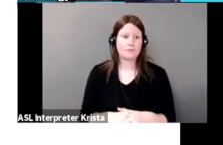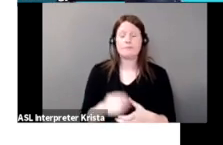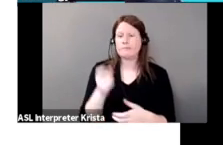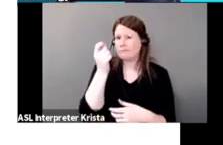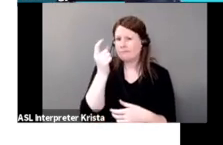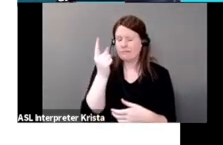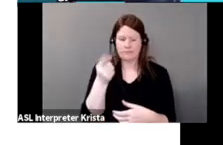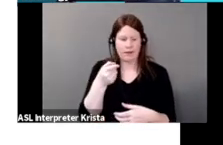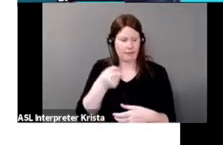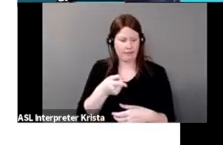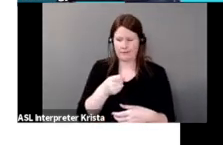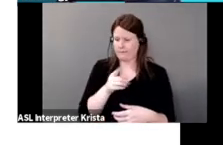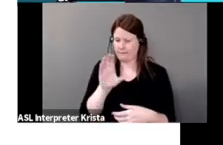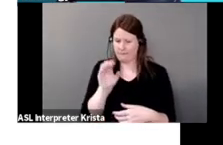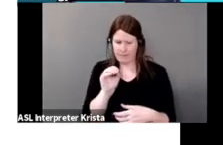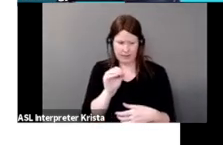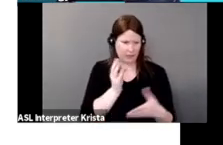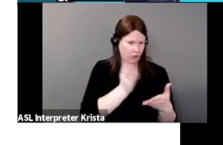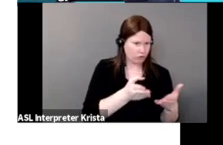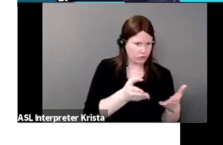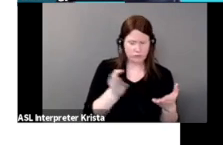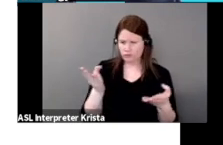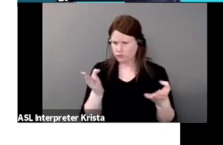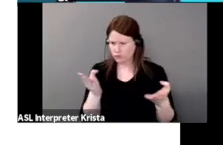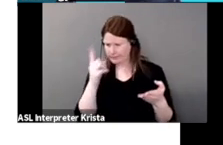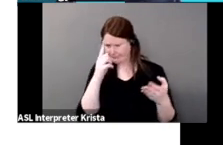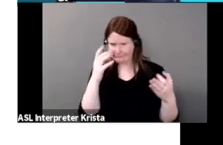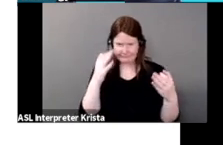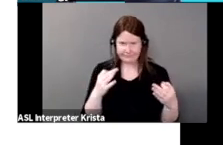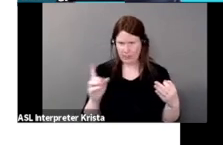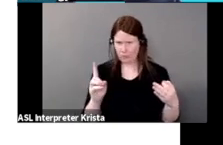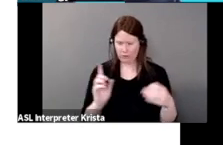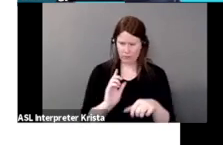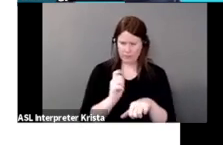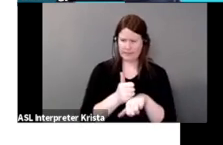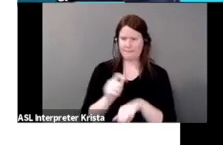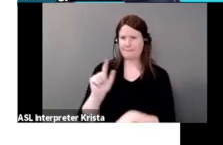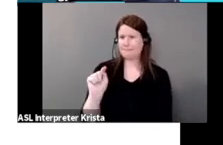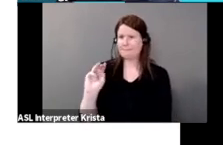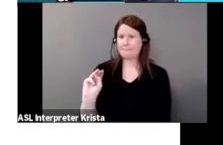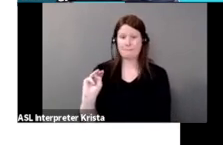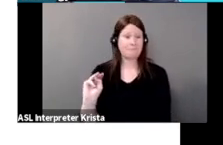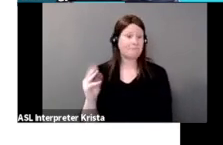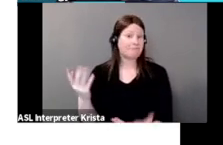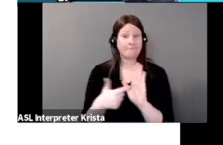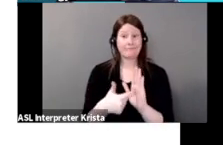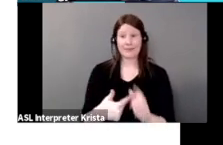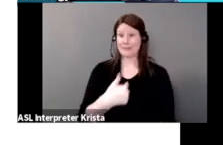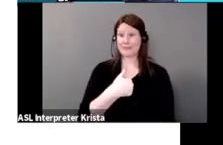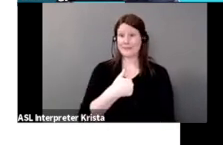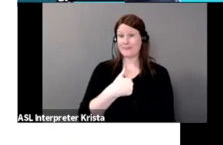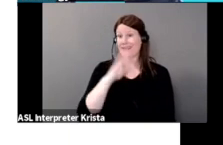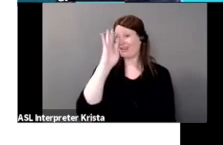where you can have that trademark. So for instance, could I have a company called McDonald's Grass